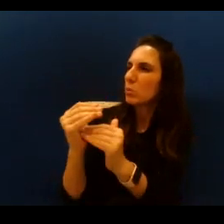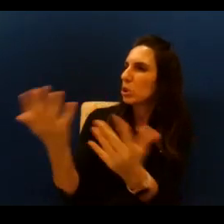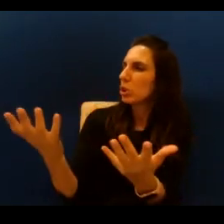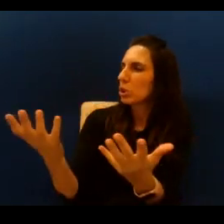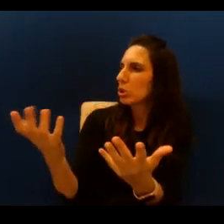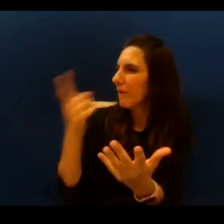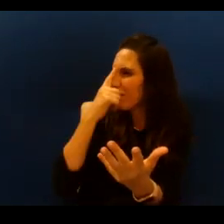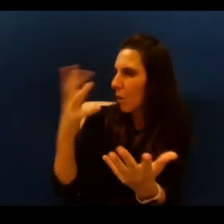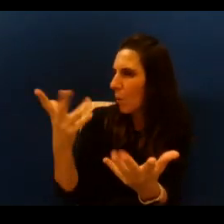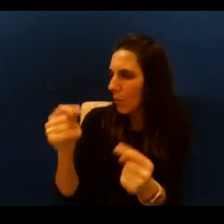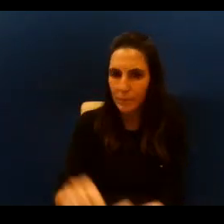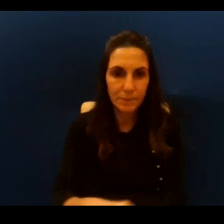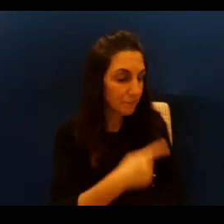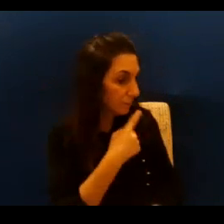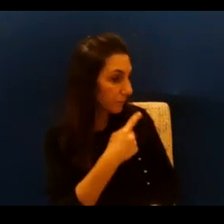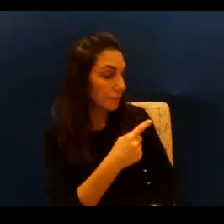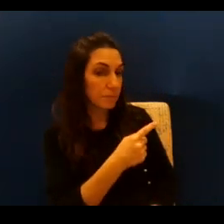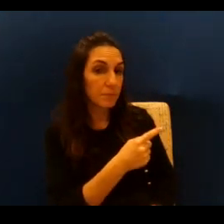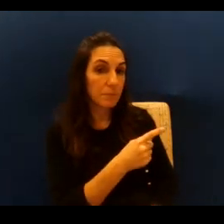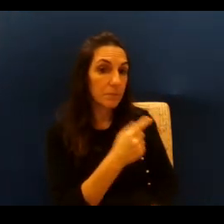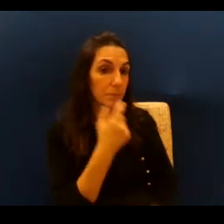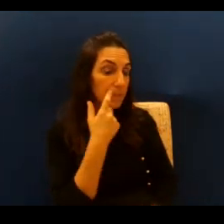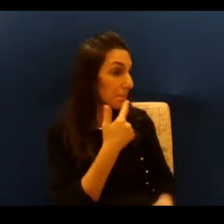It's to, go ahead.